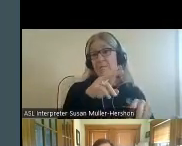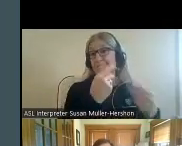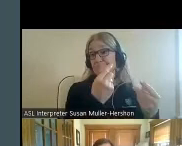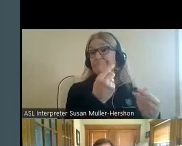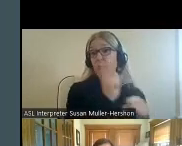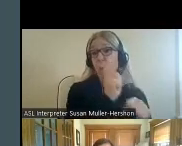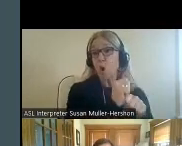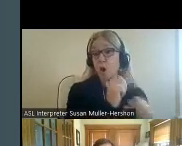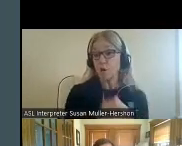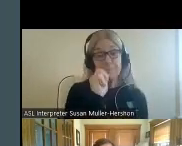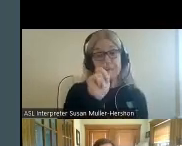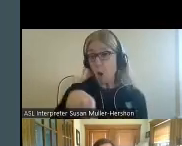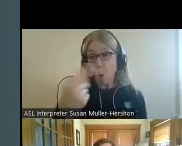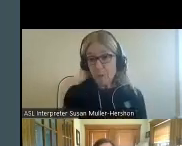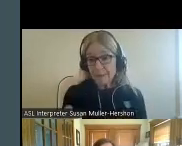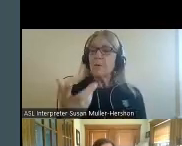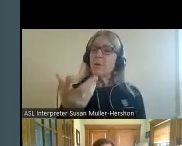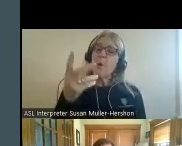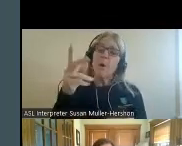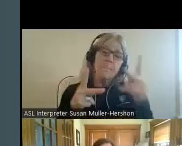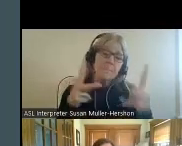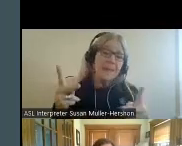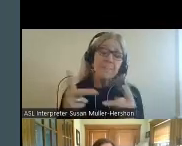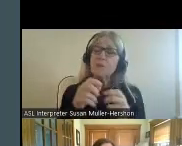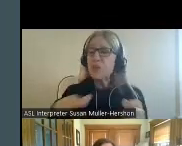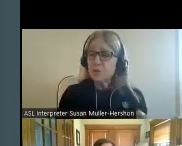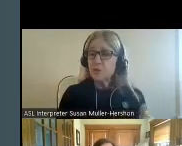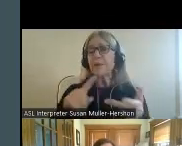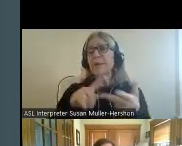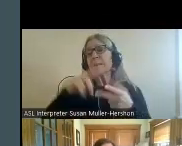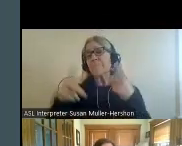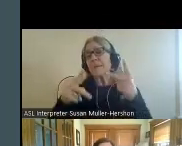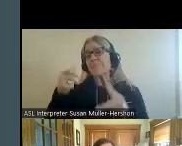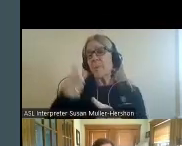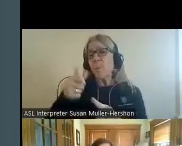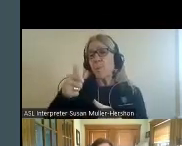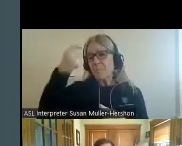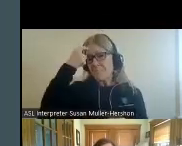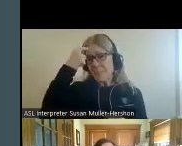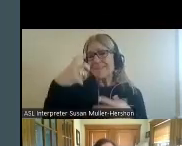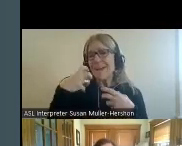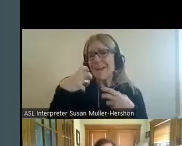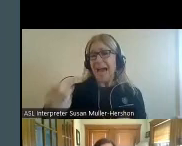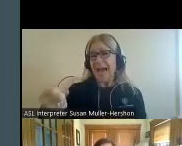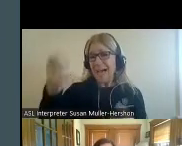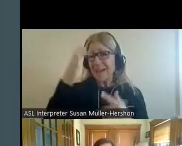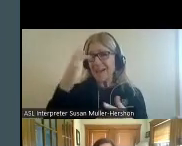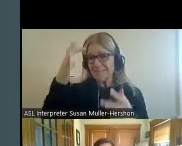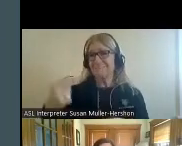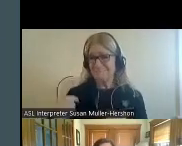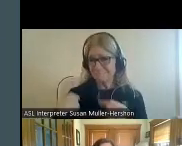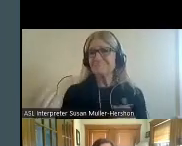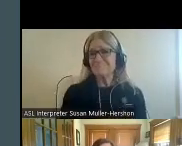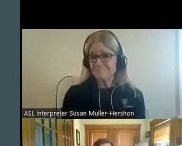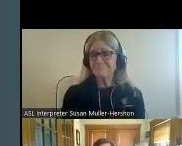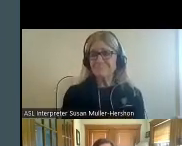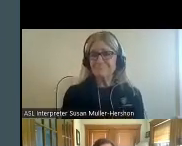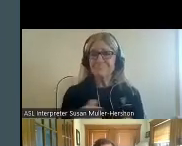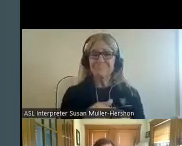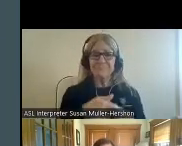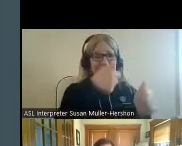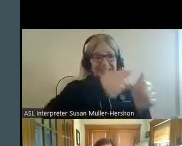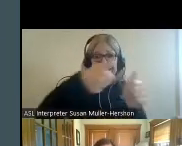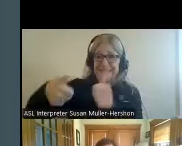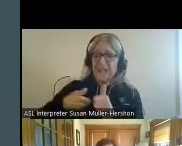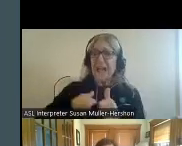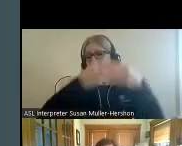people that have children, people with ongoing mental health conditions, just general mental health and coping resources. And each of these has a